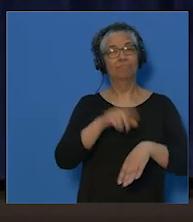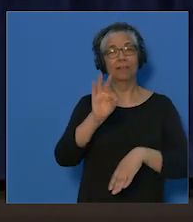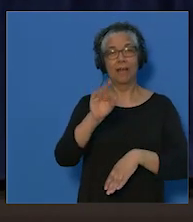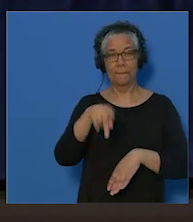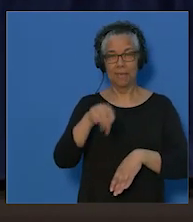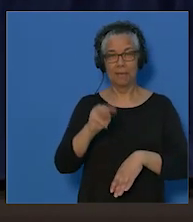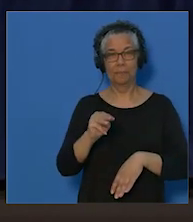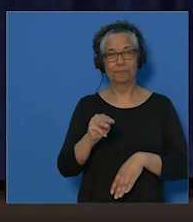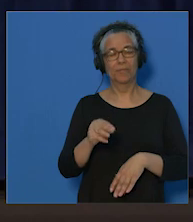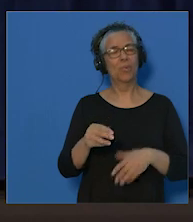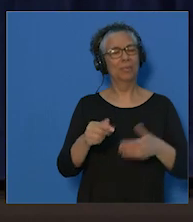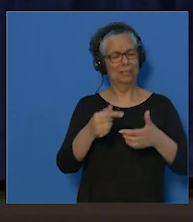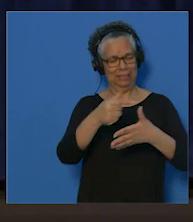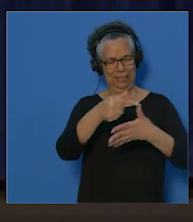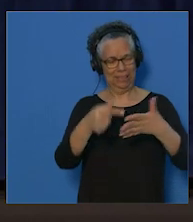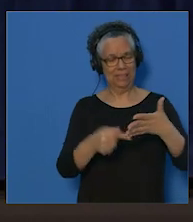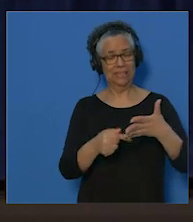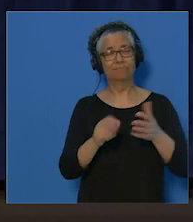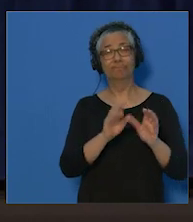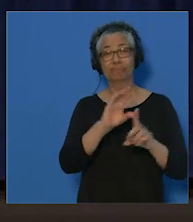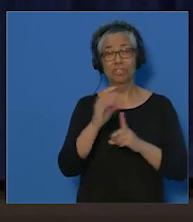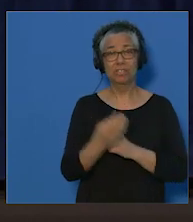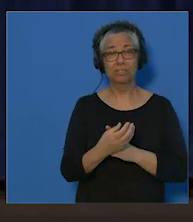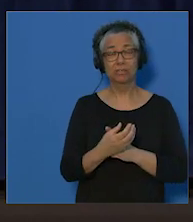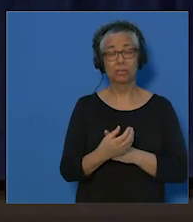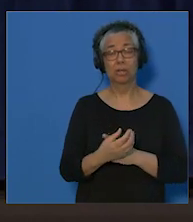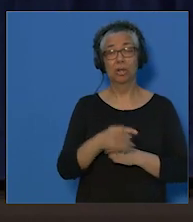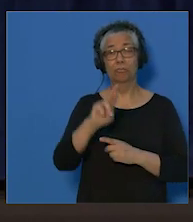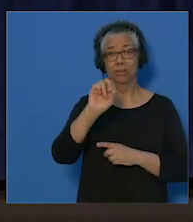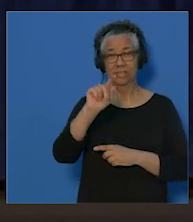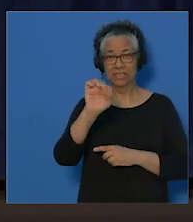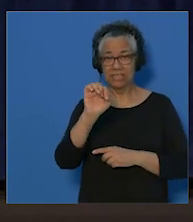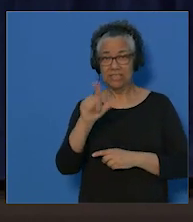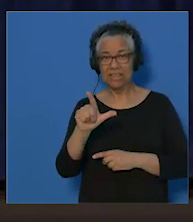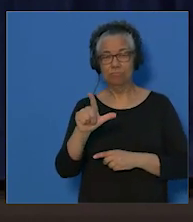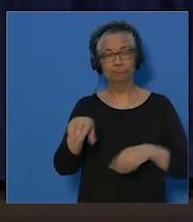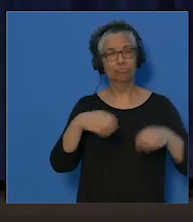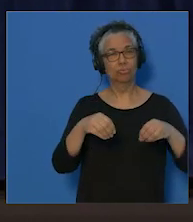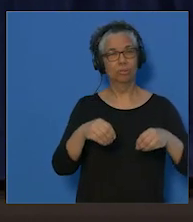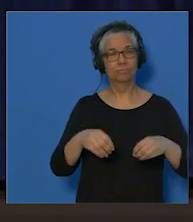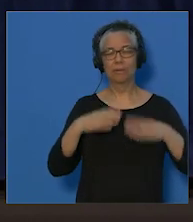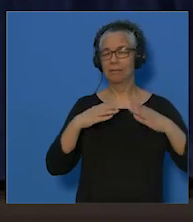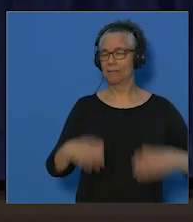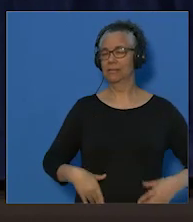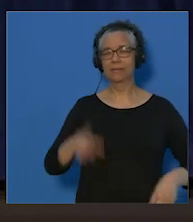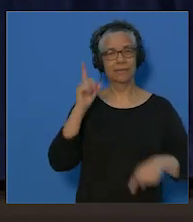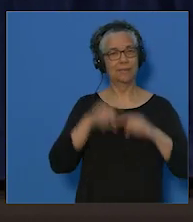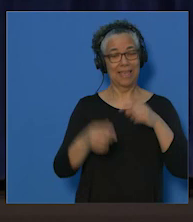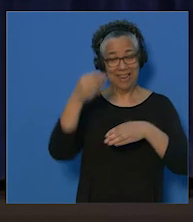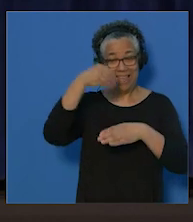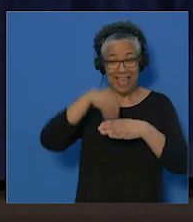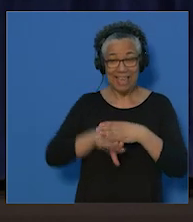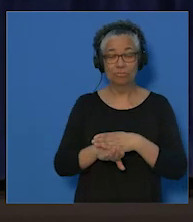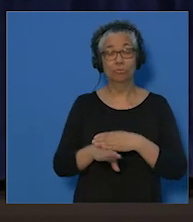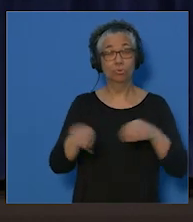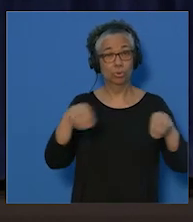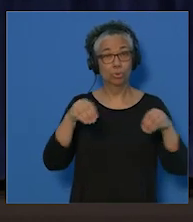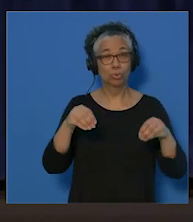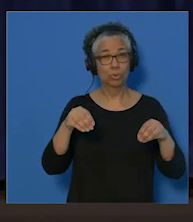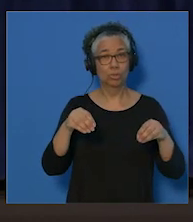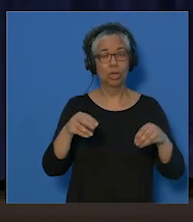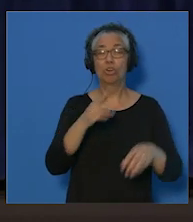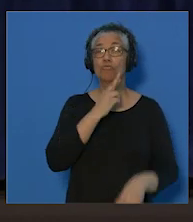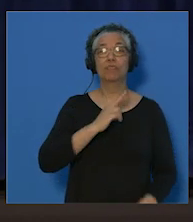the following conditions. When it comes to retail stores, customers shall not be permitted to enter the premises. When it comes